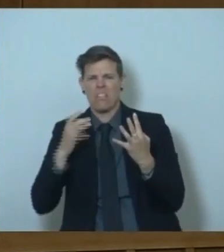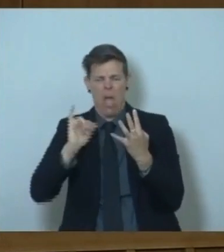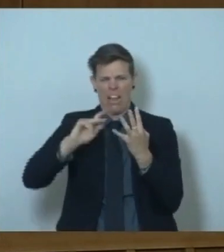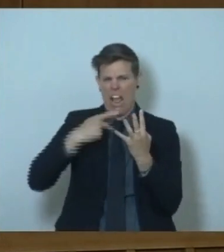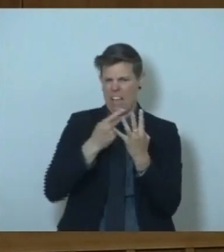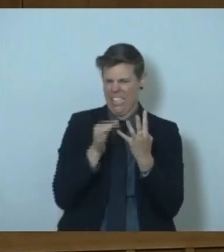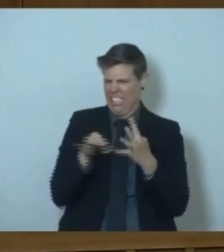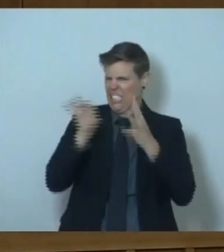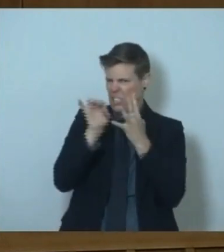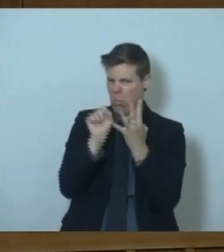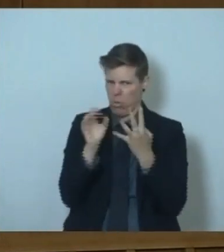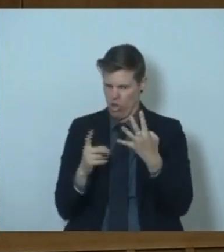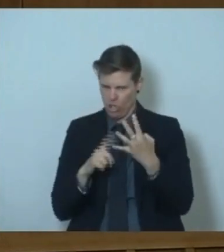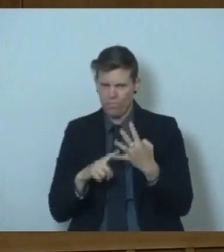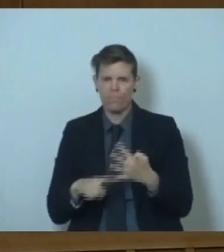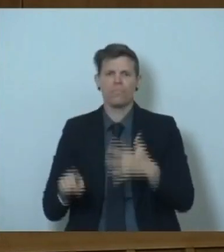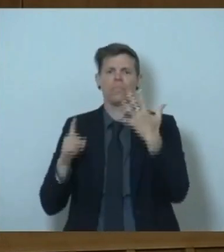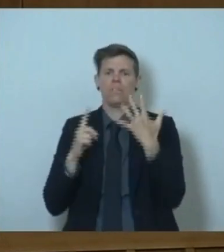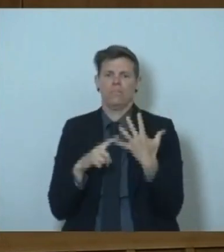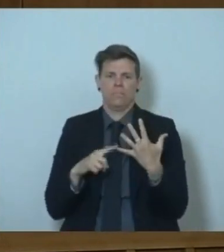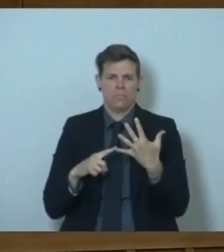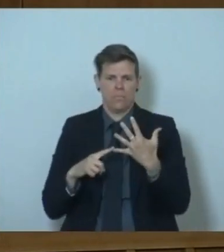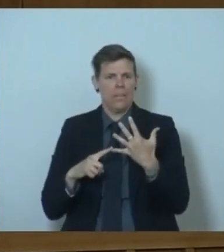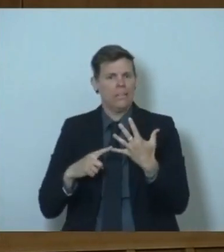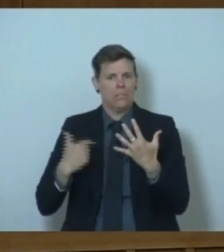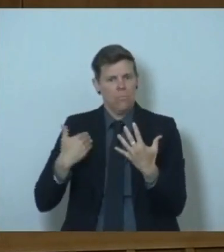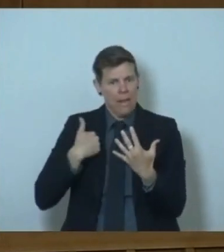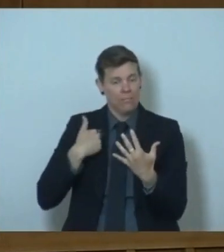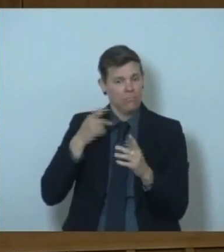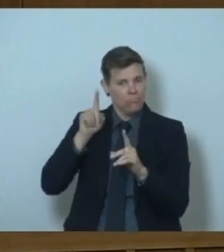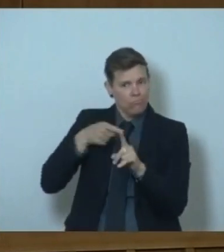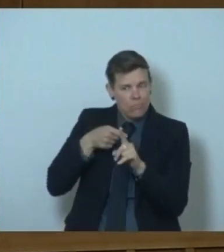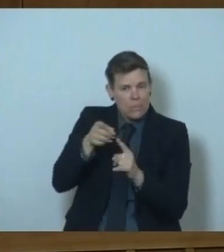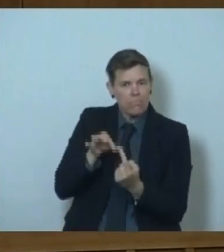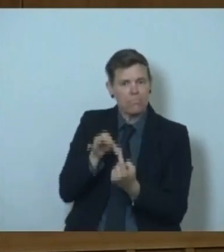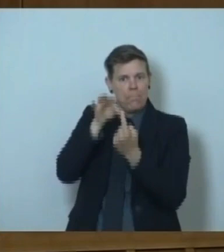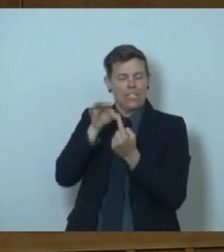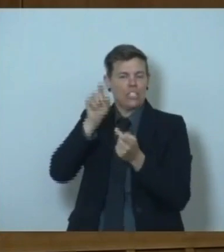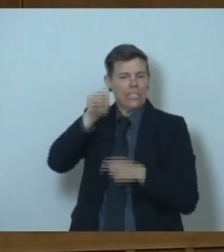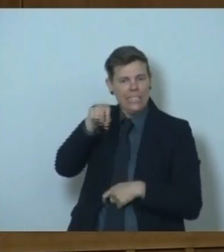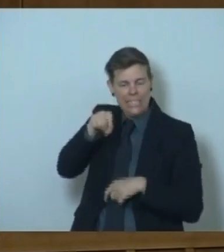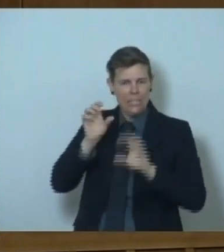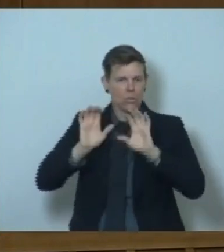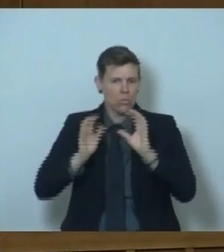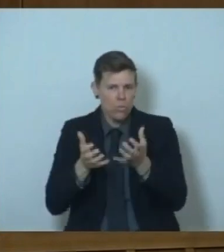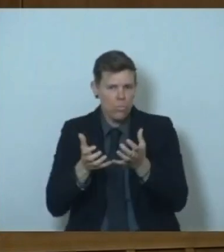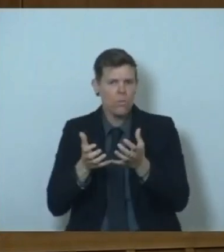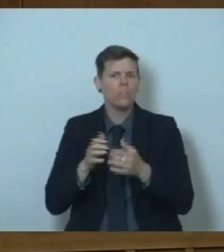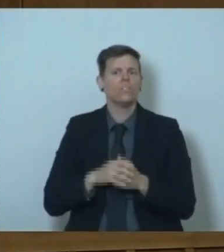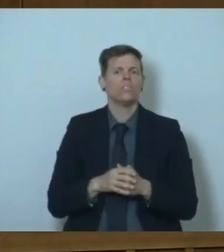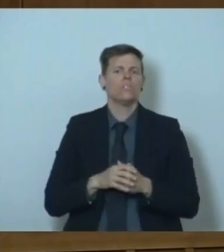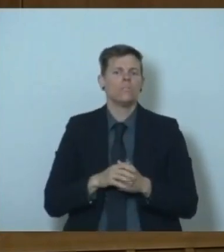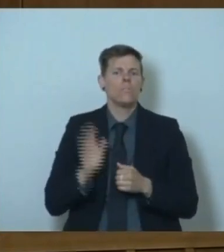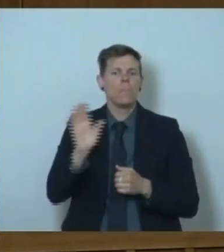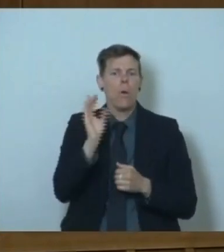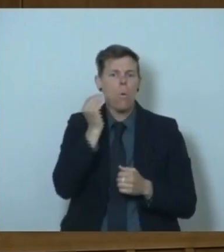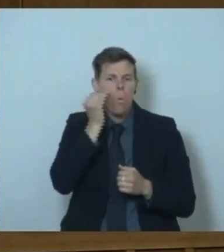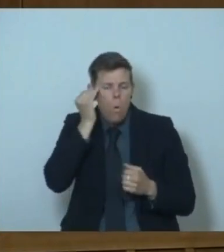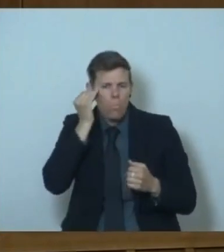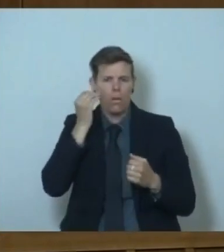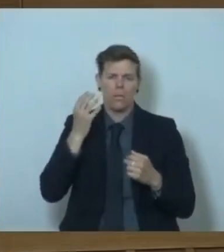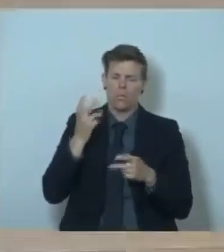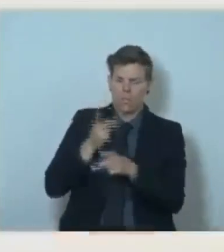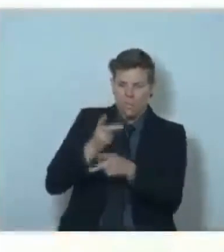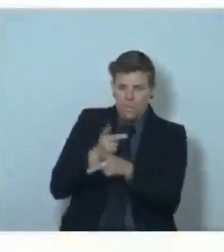community, the home and community-based waiver providers, who tested 100% of their direct service providers by last week. The